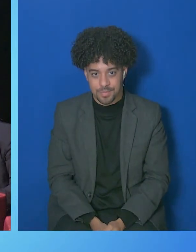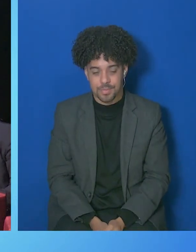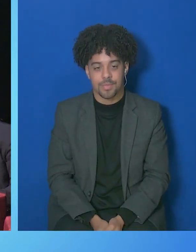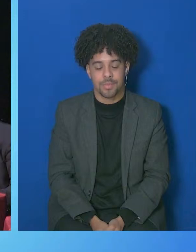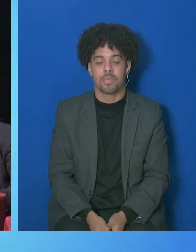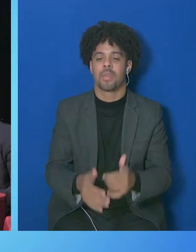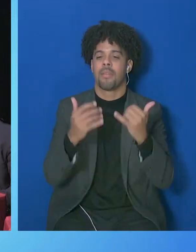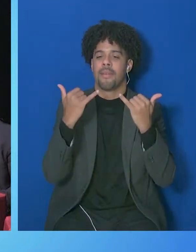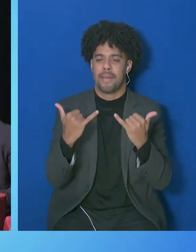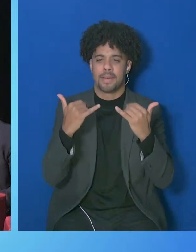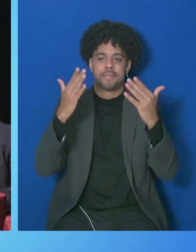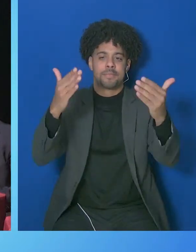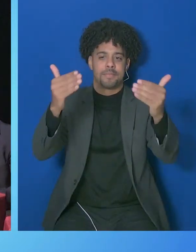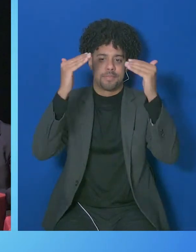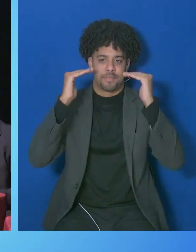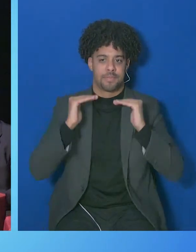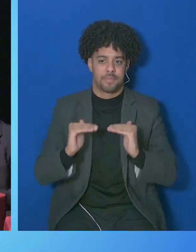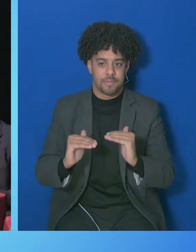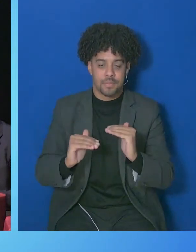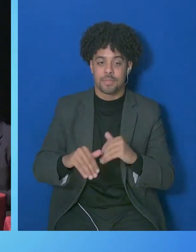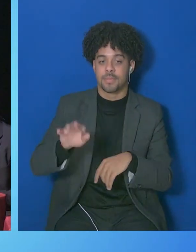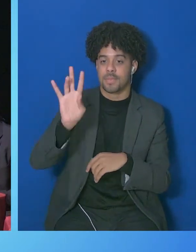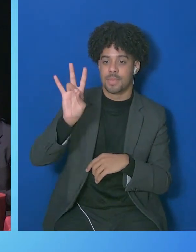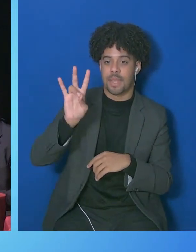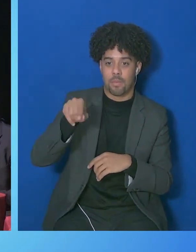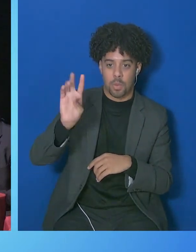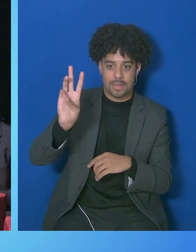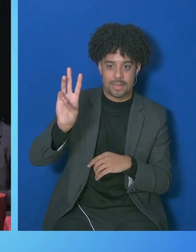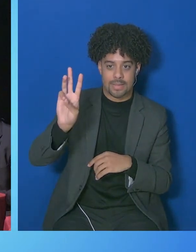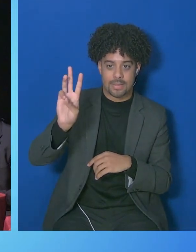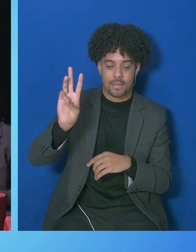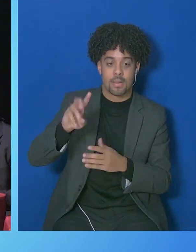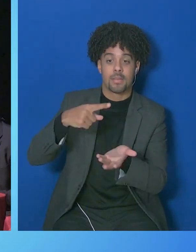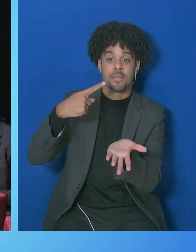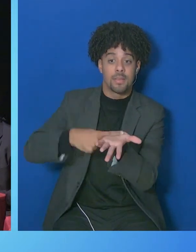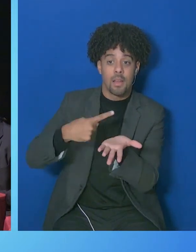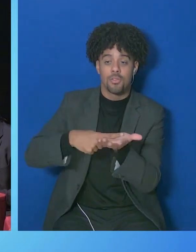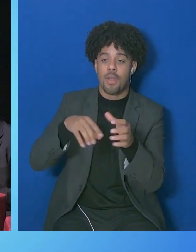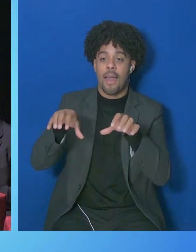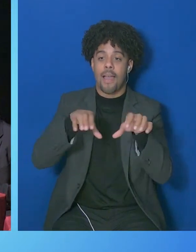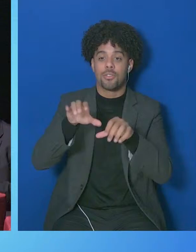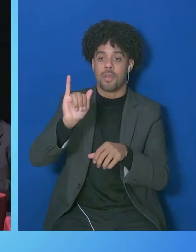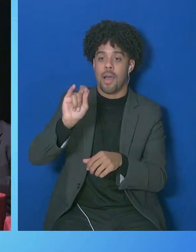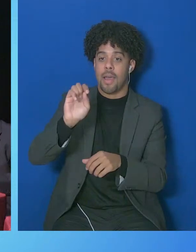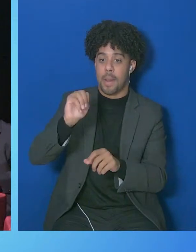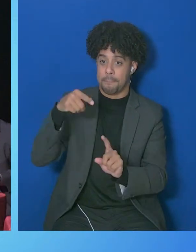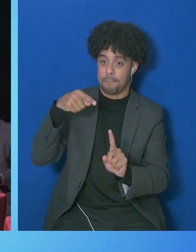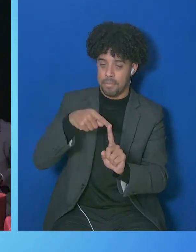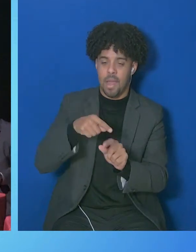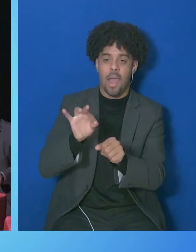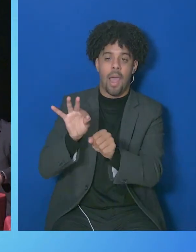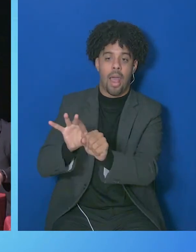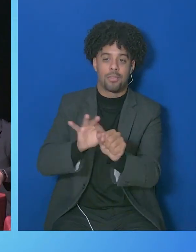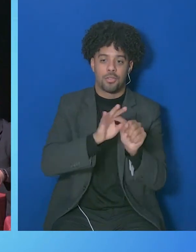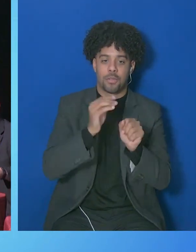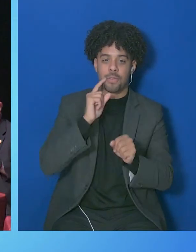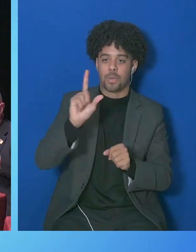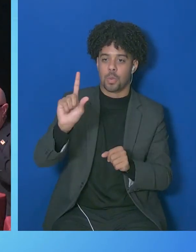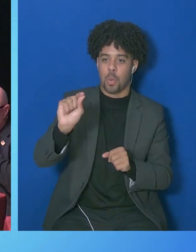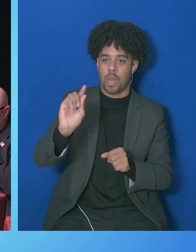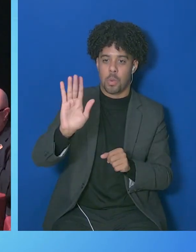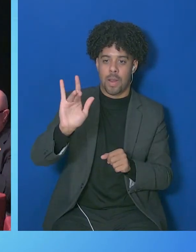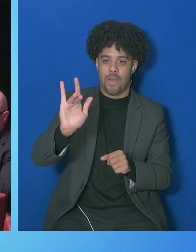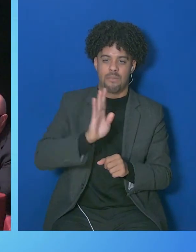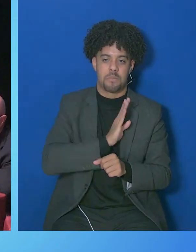righty, moving on to 7.6, discussion and action item, election of 2025 board